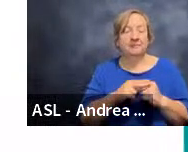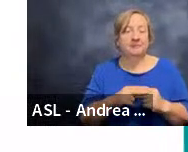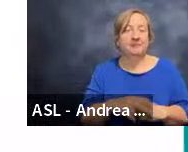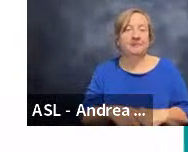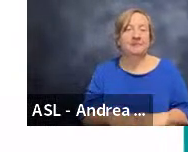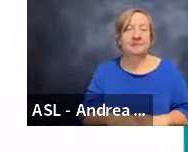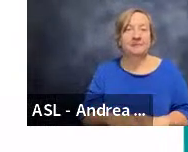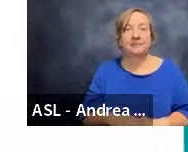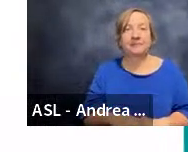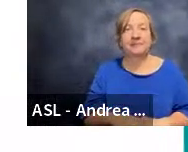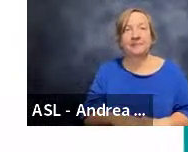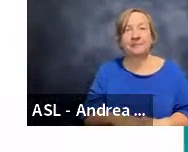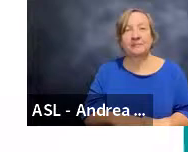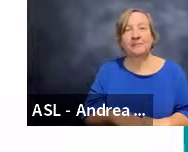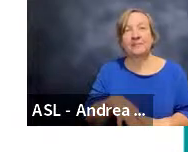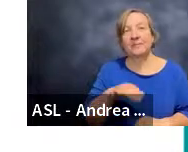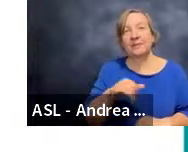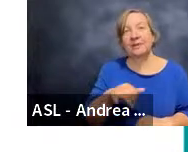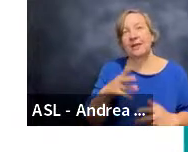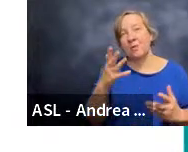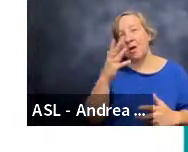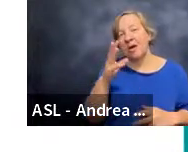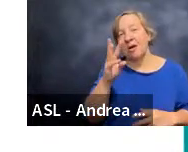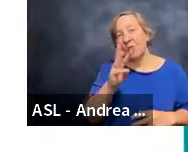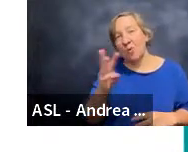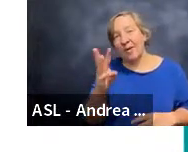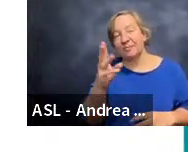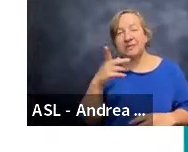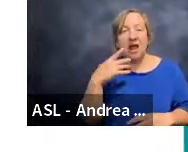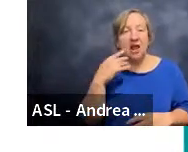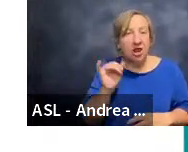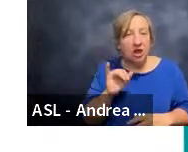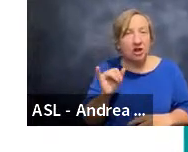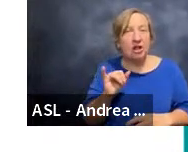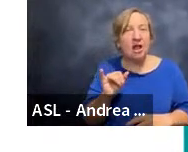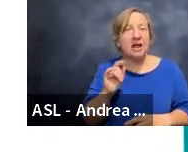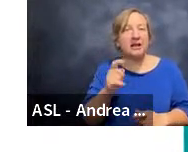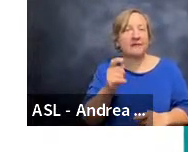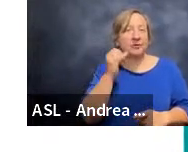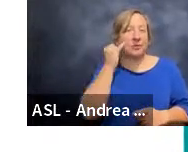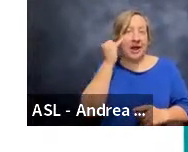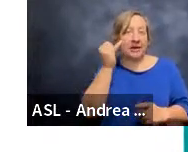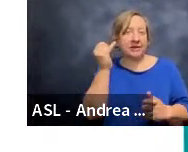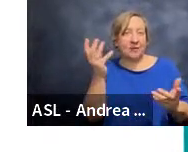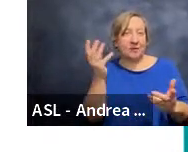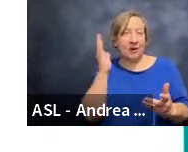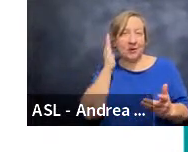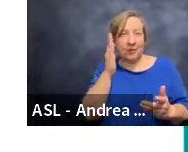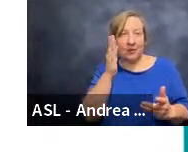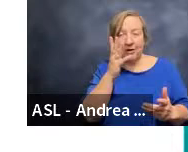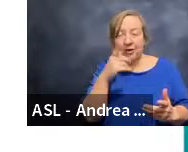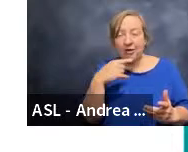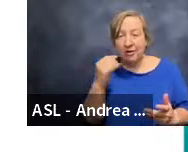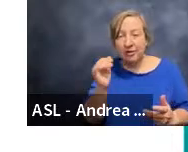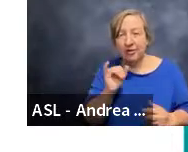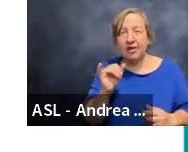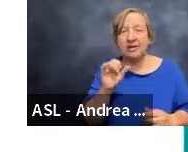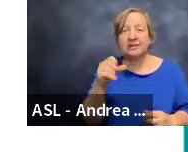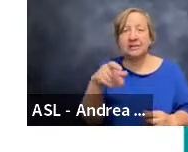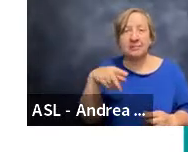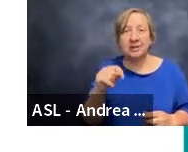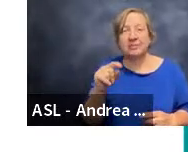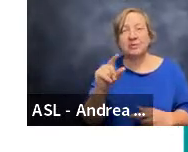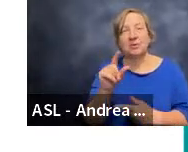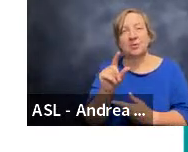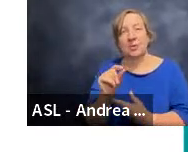Here's a little sneak peek of the website, just to give you a flavor for what it will look like on September